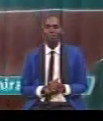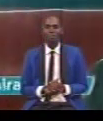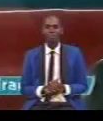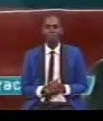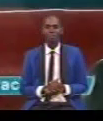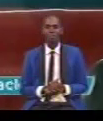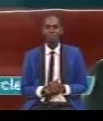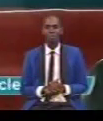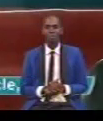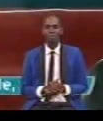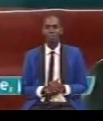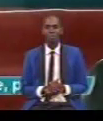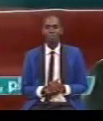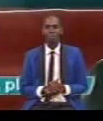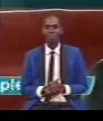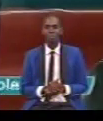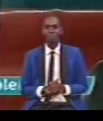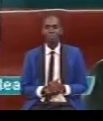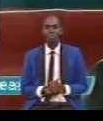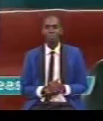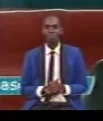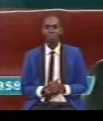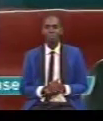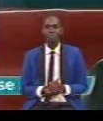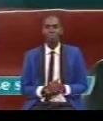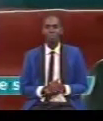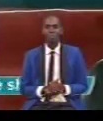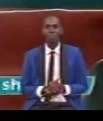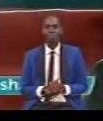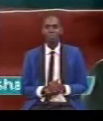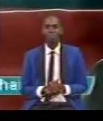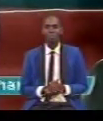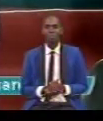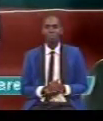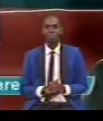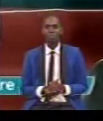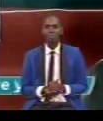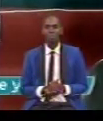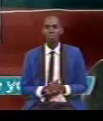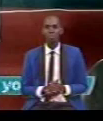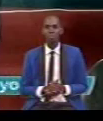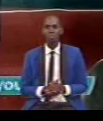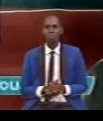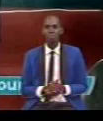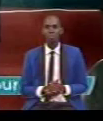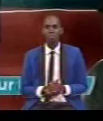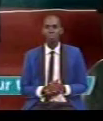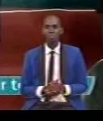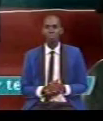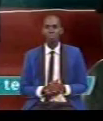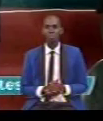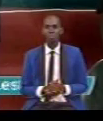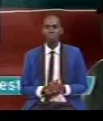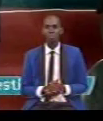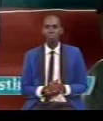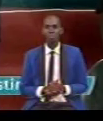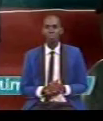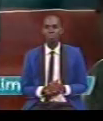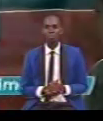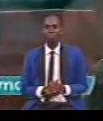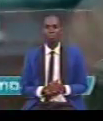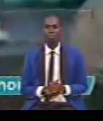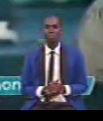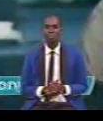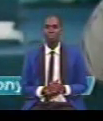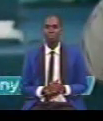Ineni nebo beauty ezekeri. Mfumine kuluansha. Ndefo kupela testimony